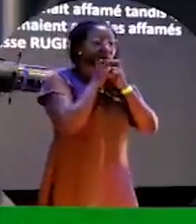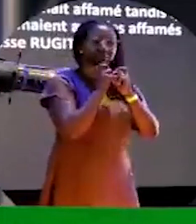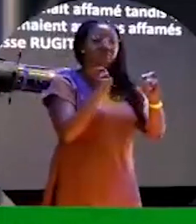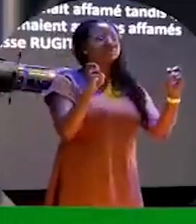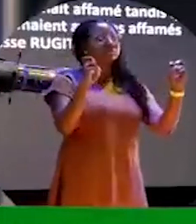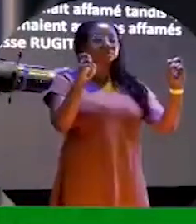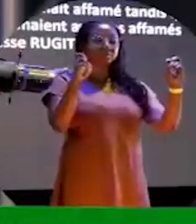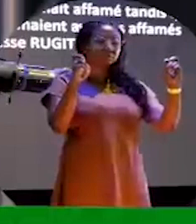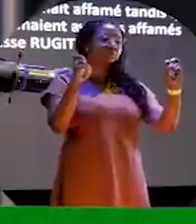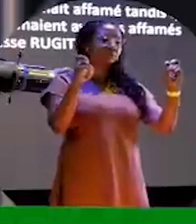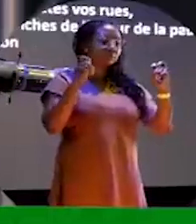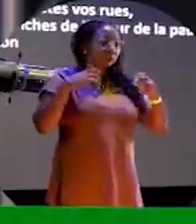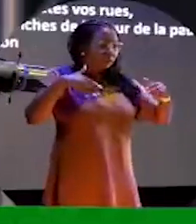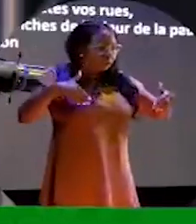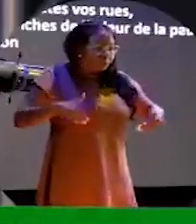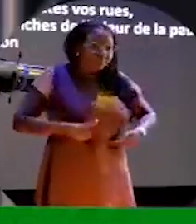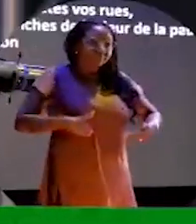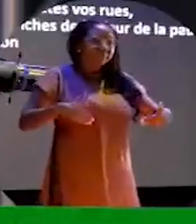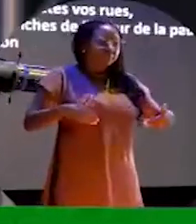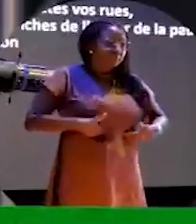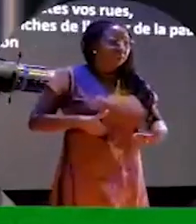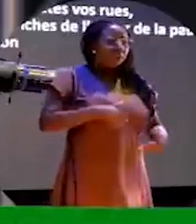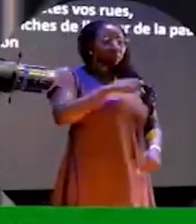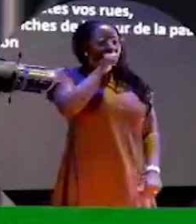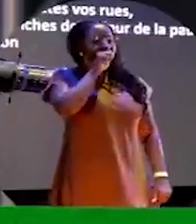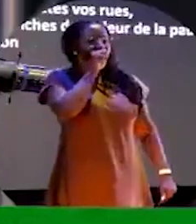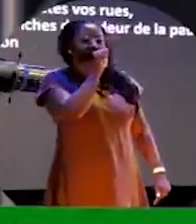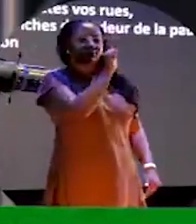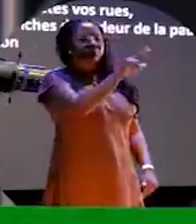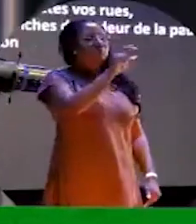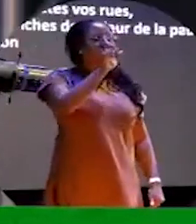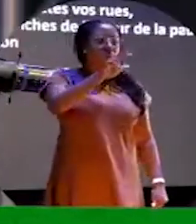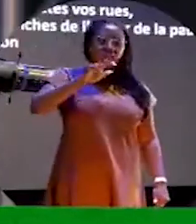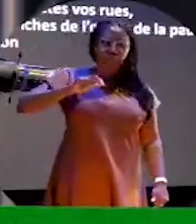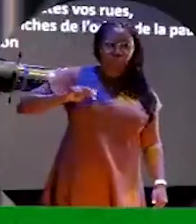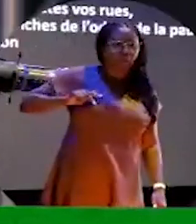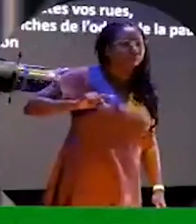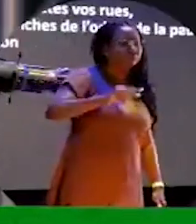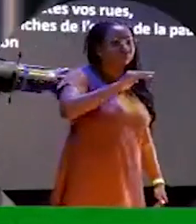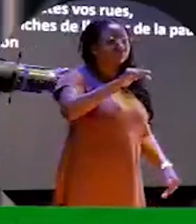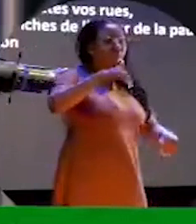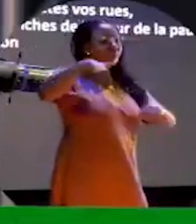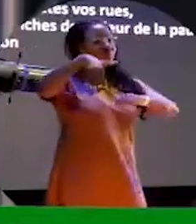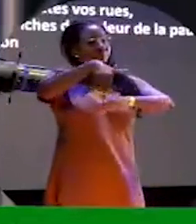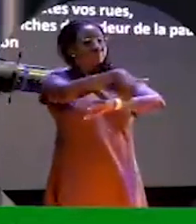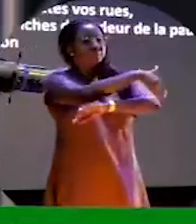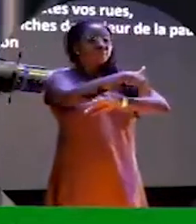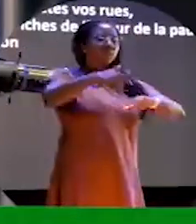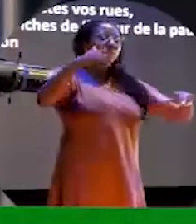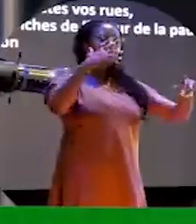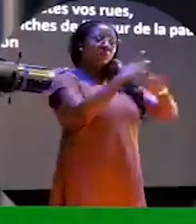roars. I have seen it in all your streets, the towns are rich with the stench